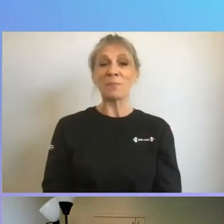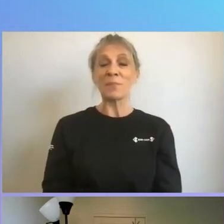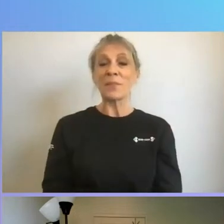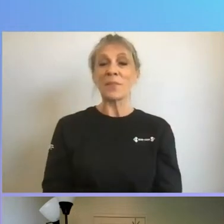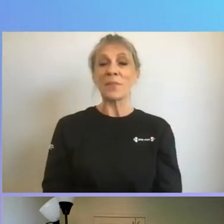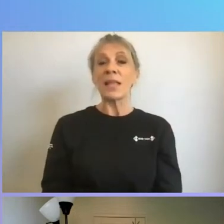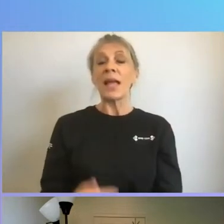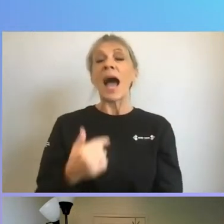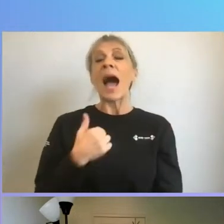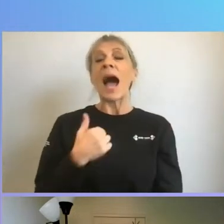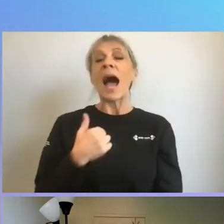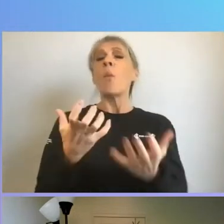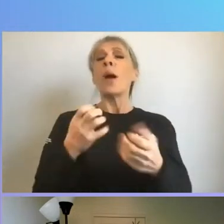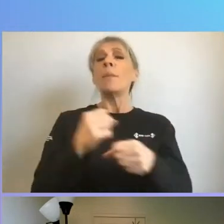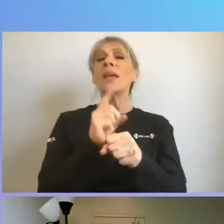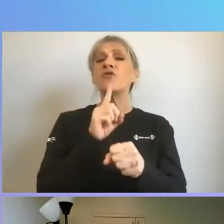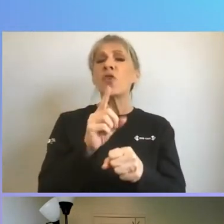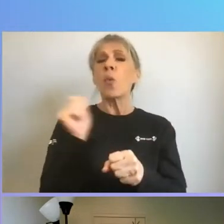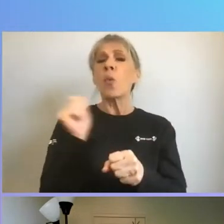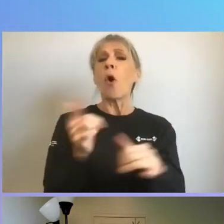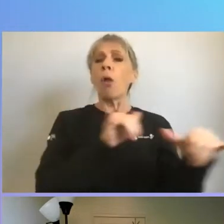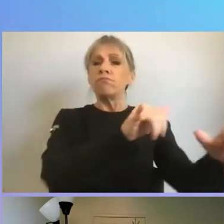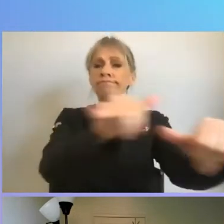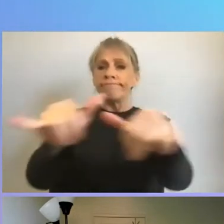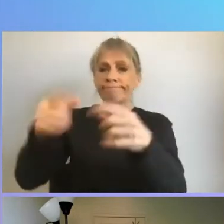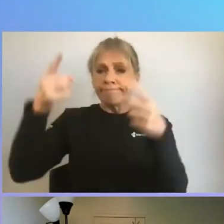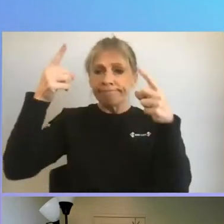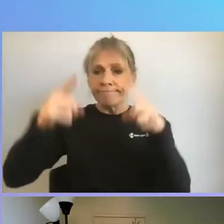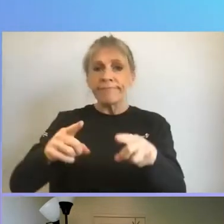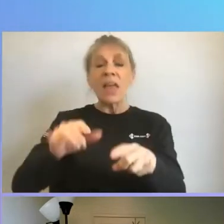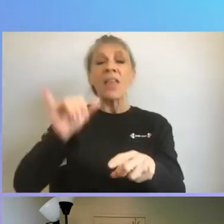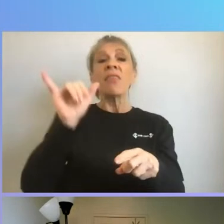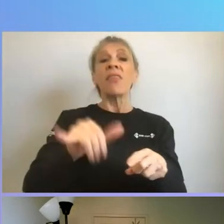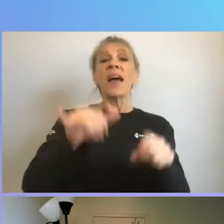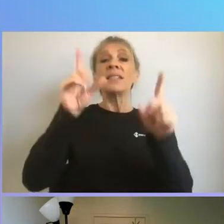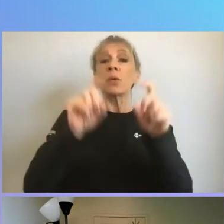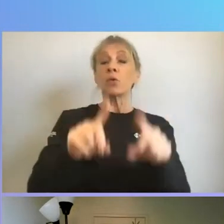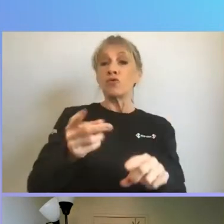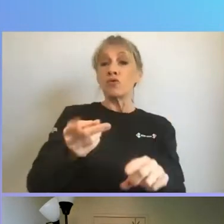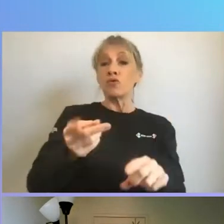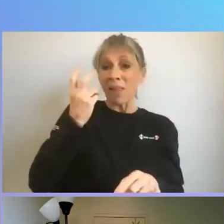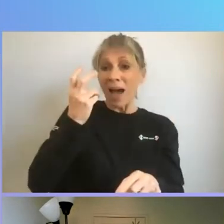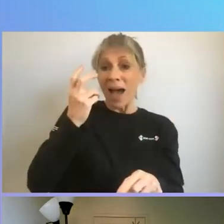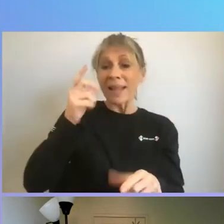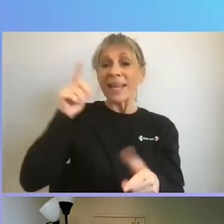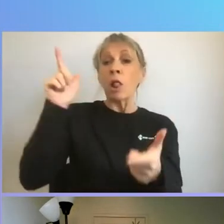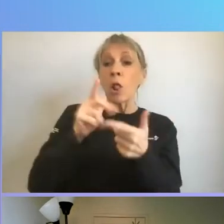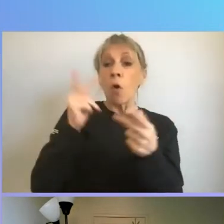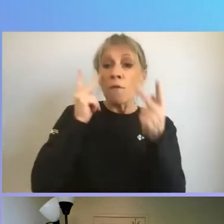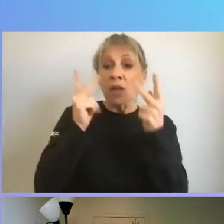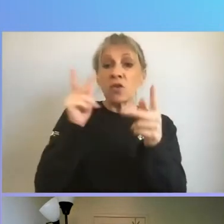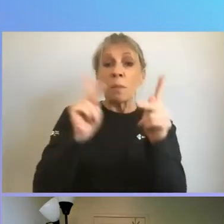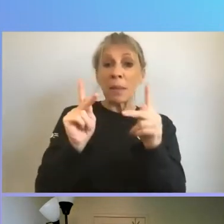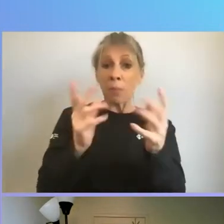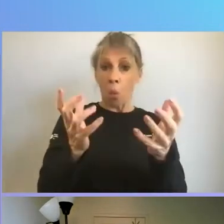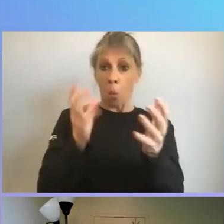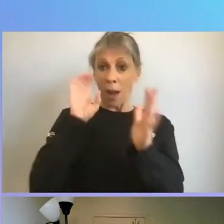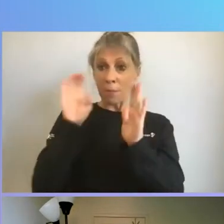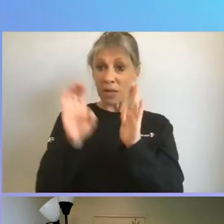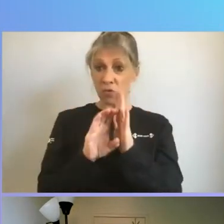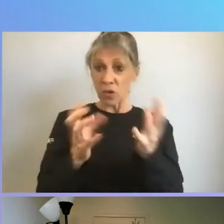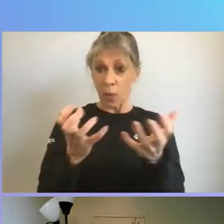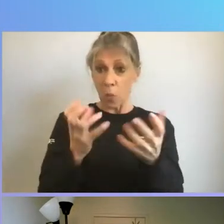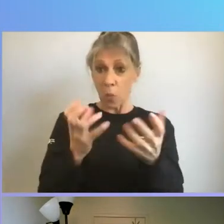I want to make sure we're all on the same page about this, and that's the question: do blind and low vision people want images? Do they want to